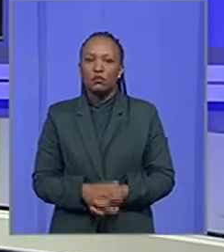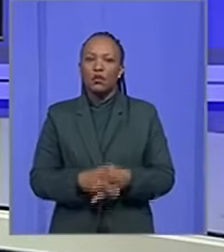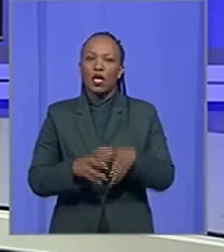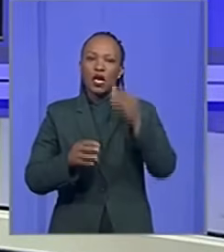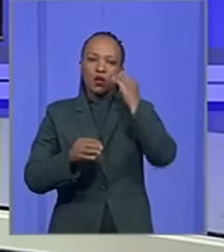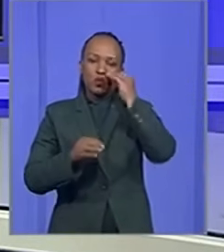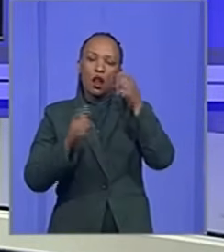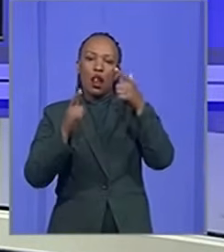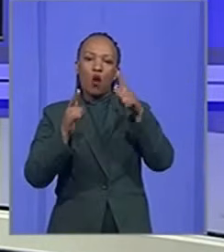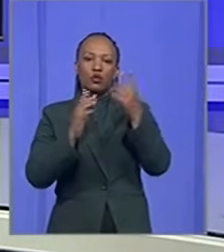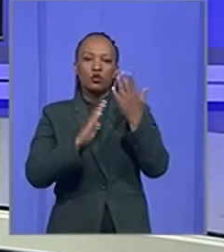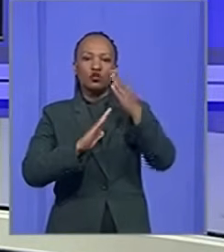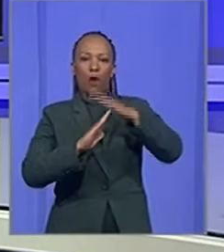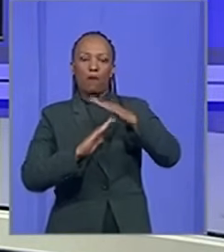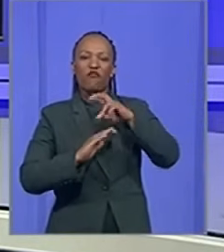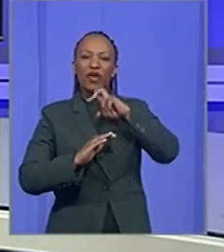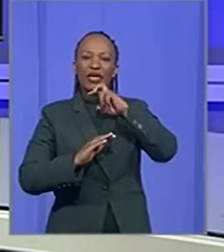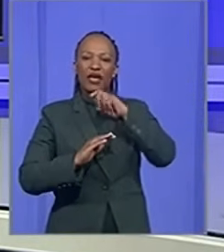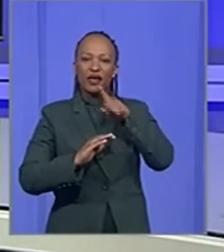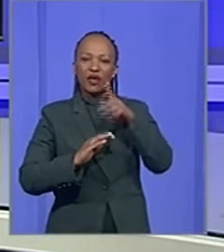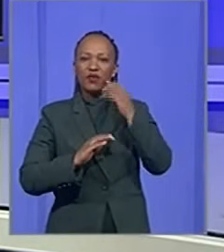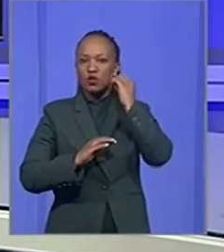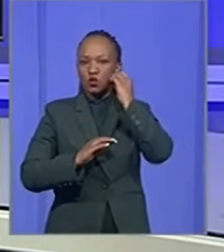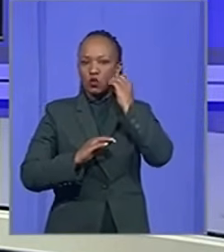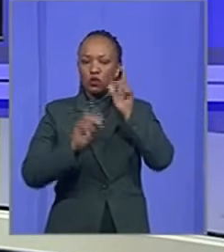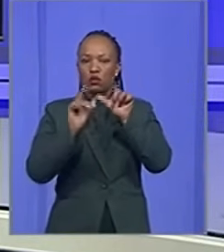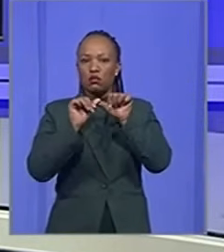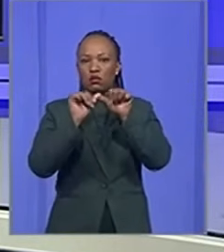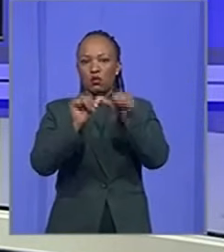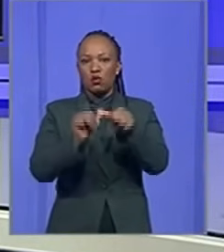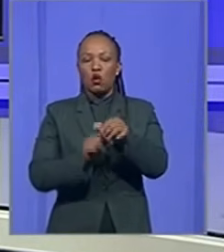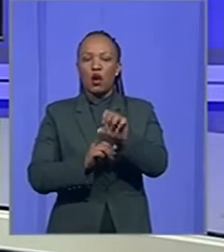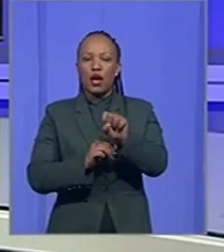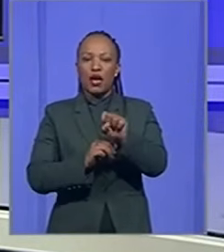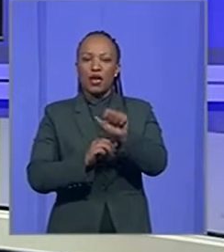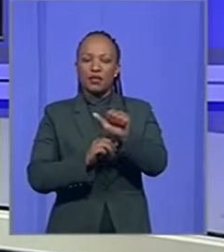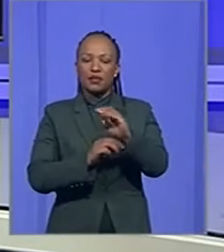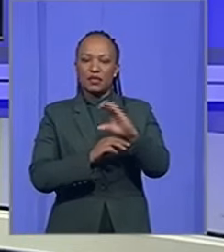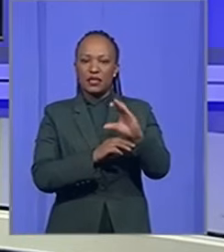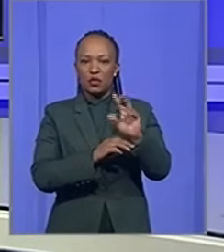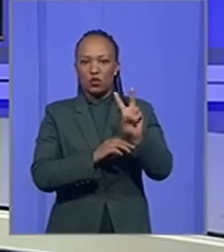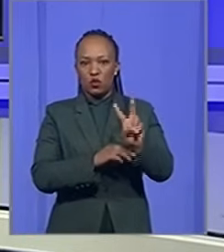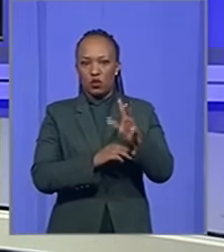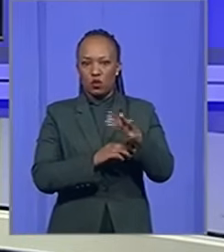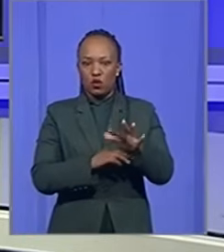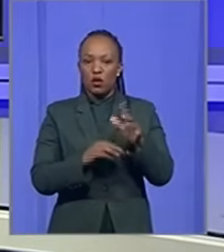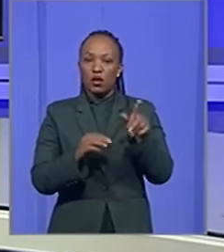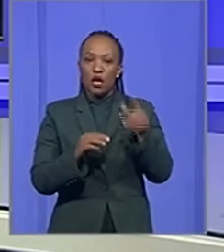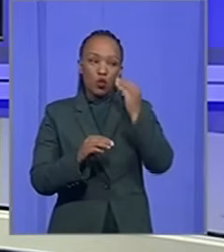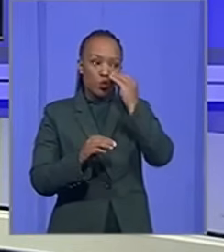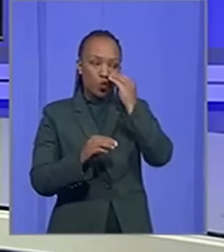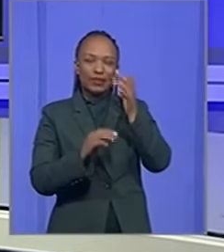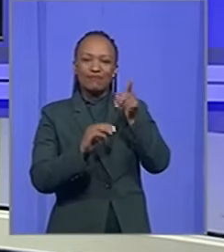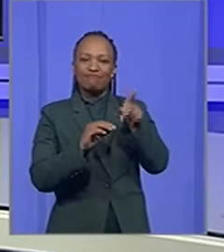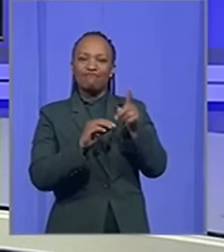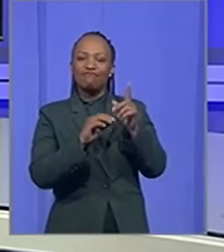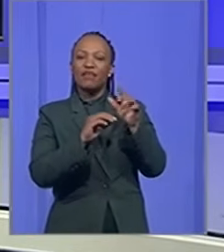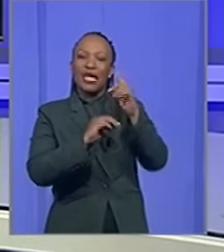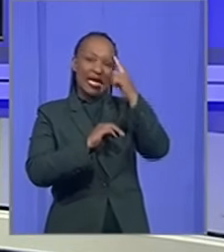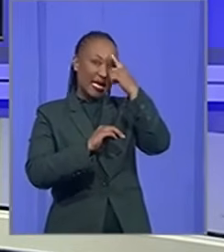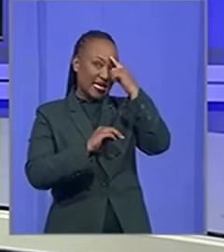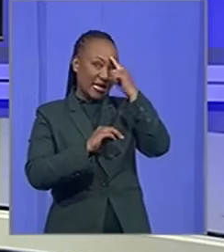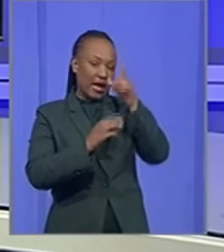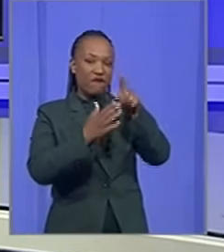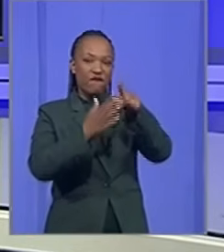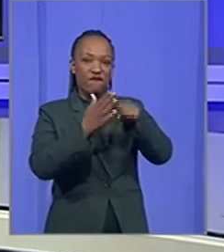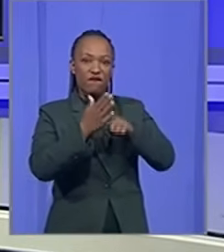Ditaba ka puo ya marena ya Sesotho di tswela pele ho SABC2. Dipalopalo tsa dikgetho naheng ya India di bontsha selekane sa tonakgolo